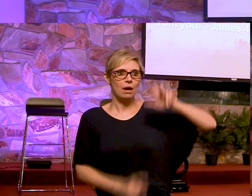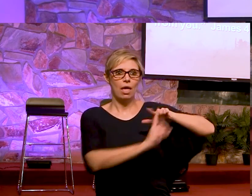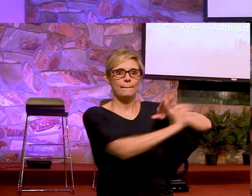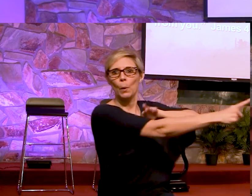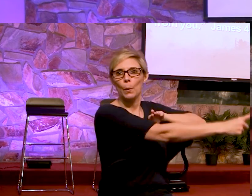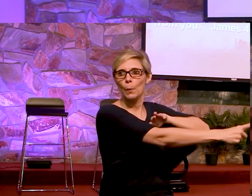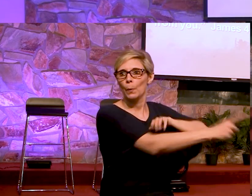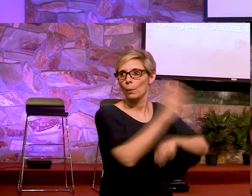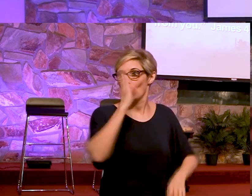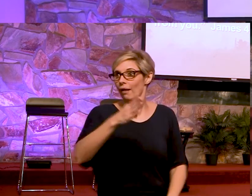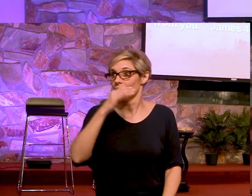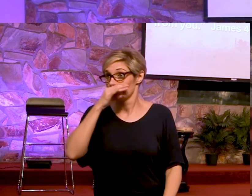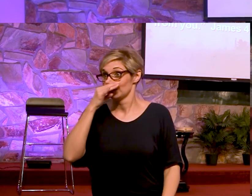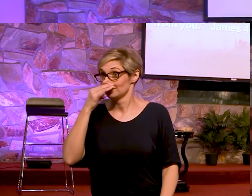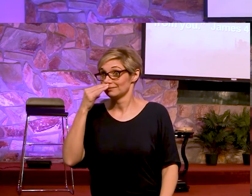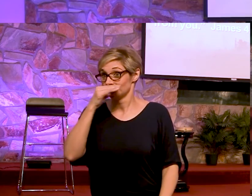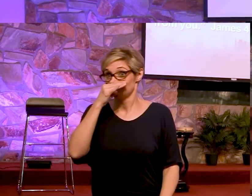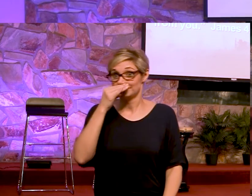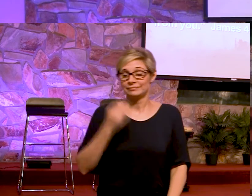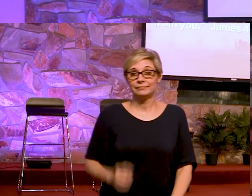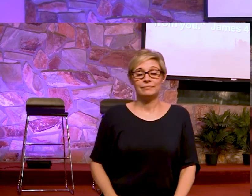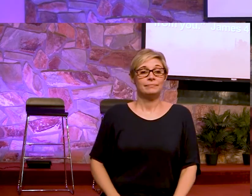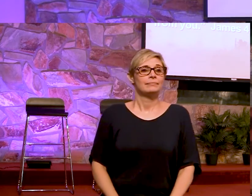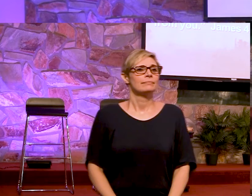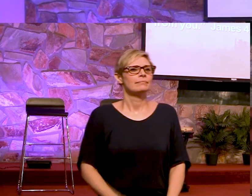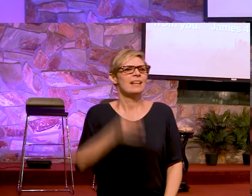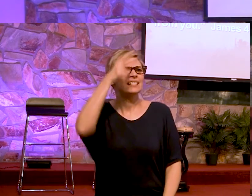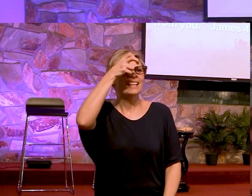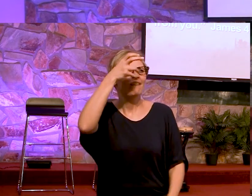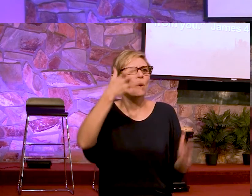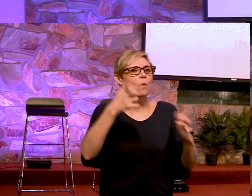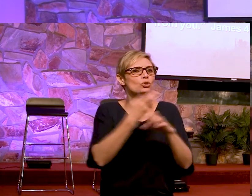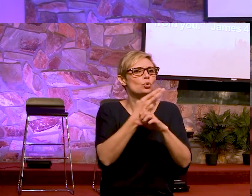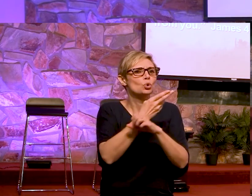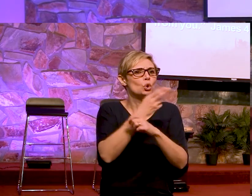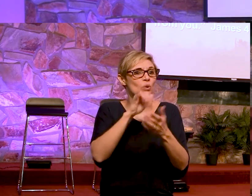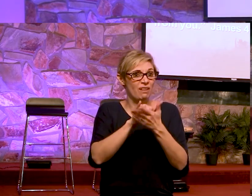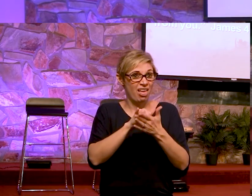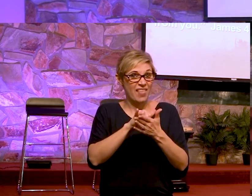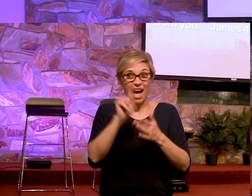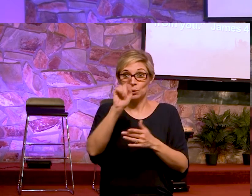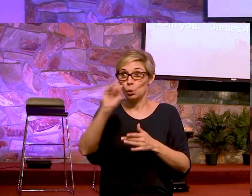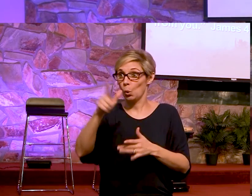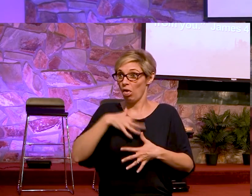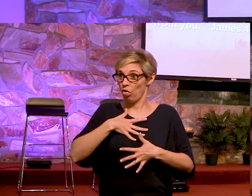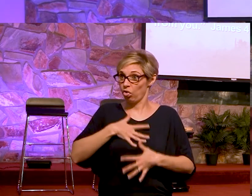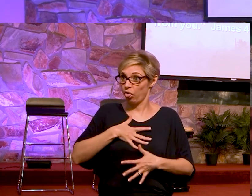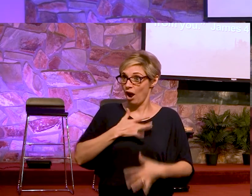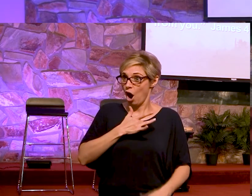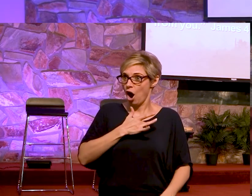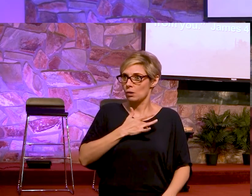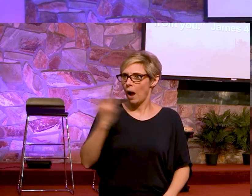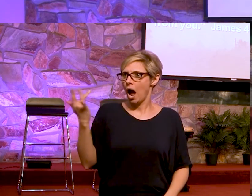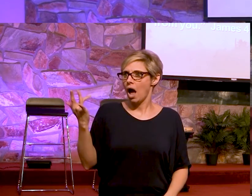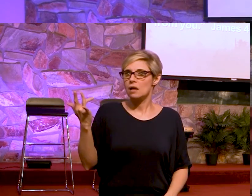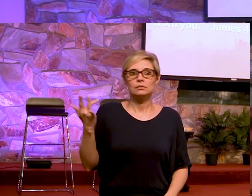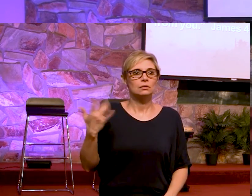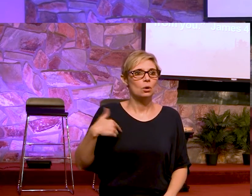You see, I believe the reason why the devil wants to use that tool called discouragement in our hearts is because we let